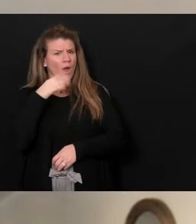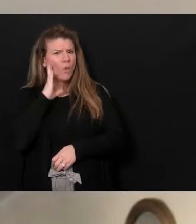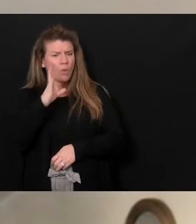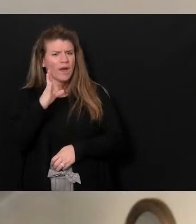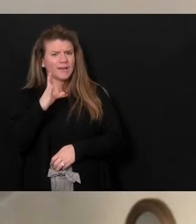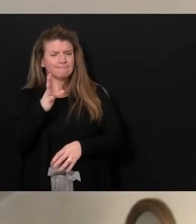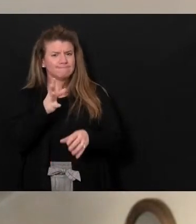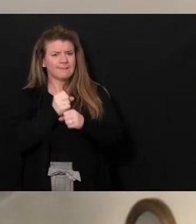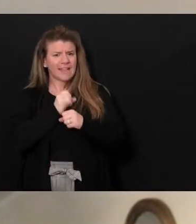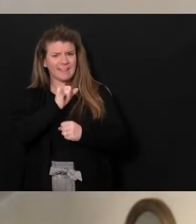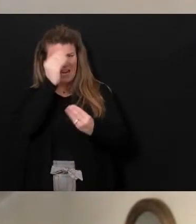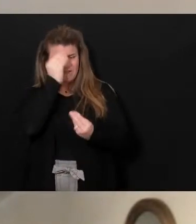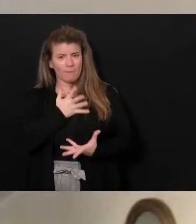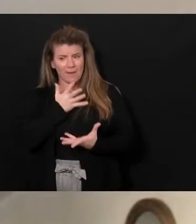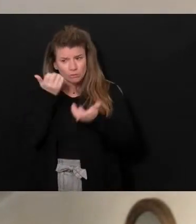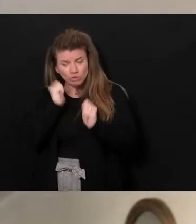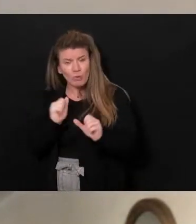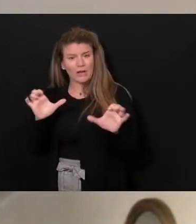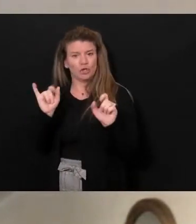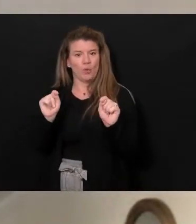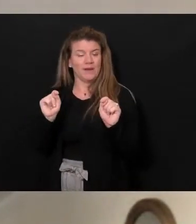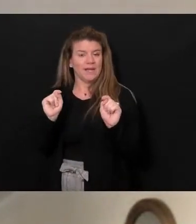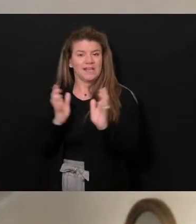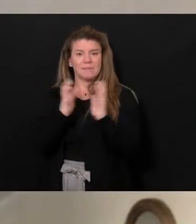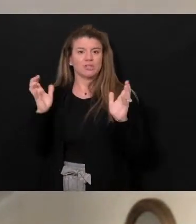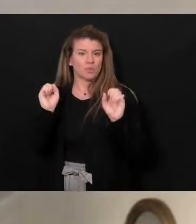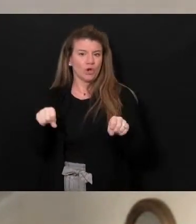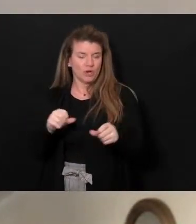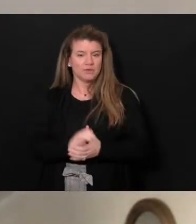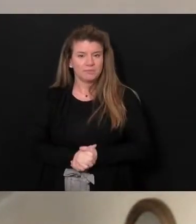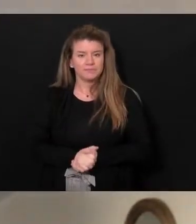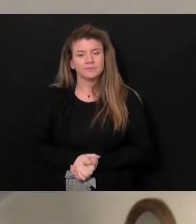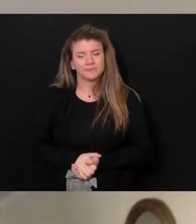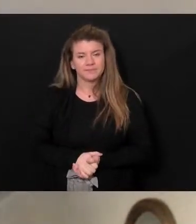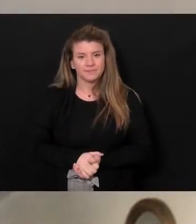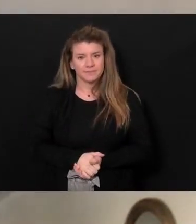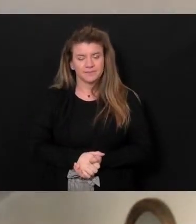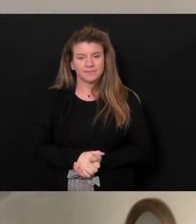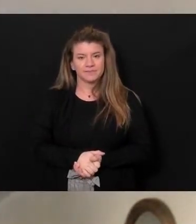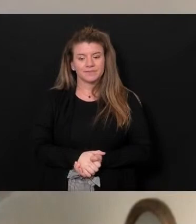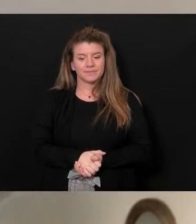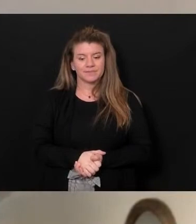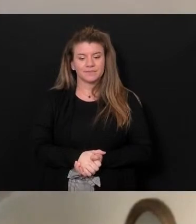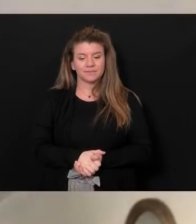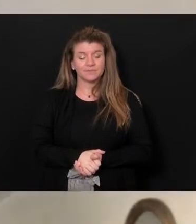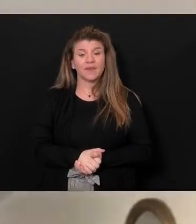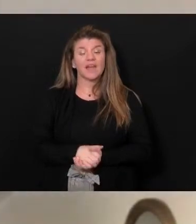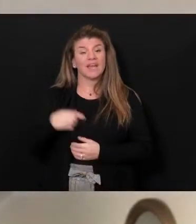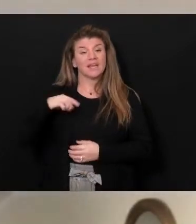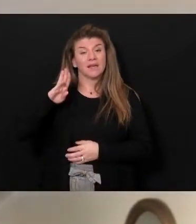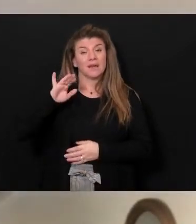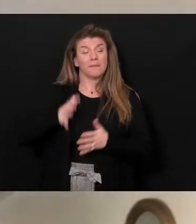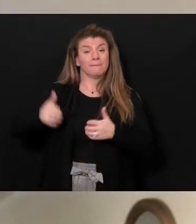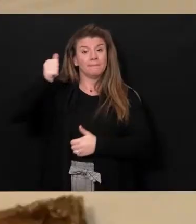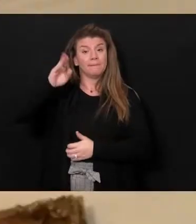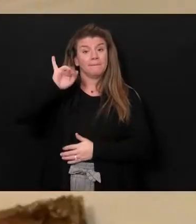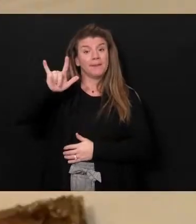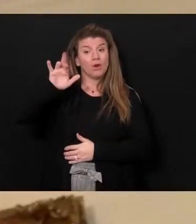context and try to make that happen as much as we could. Yeah, this is Bill. If I